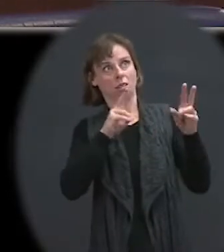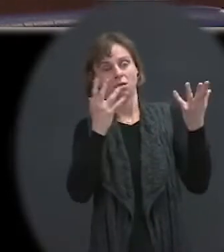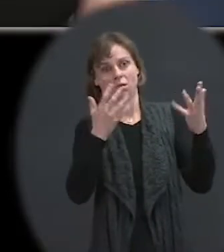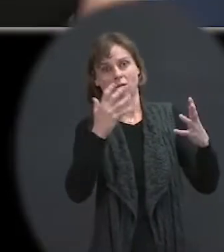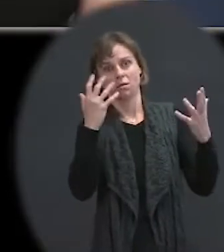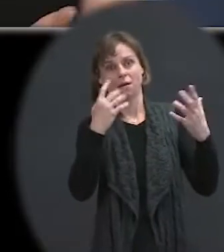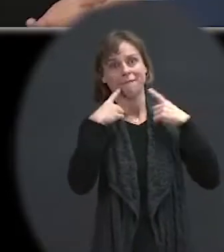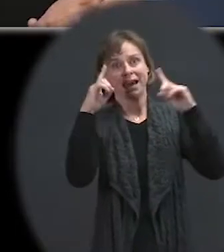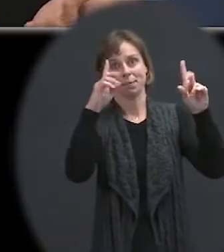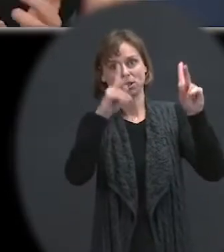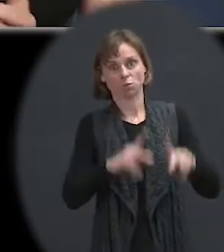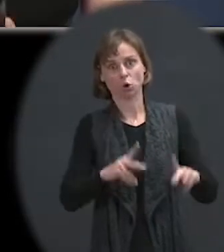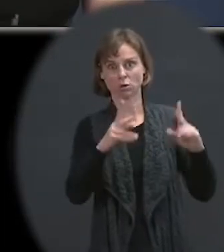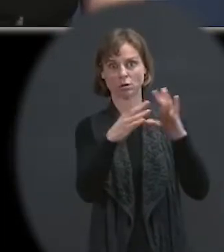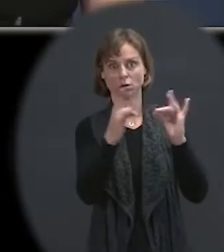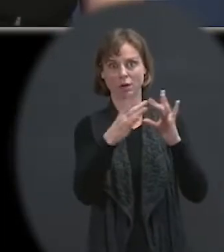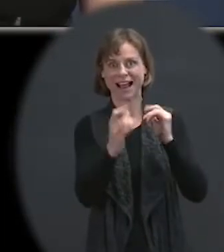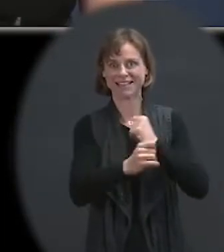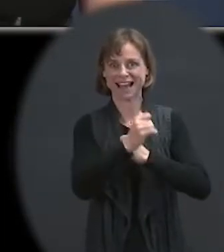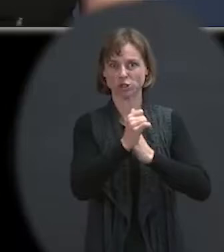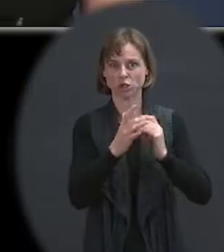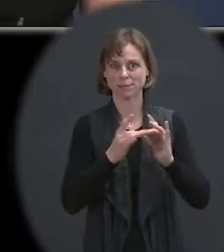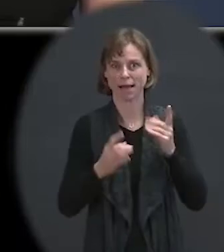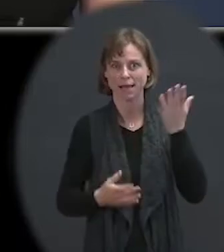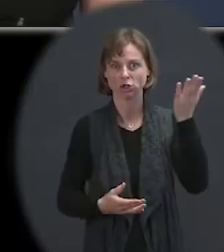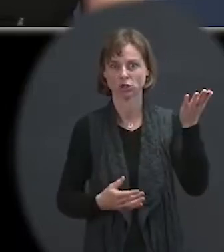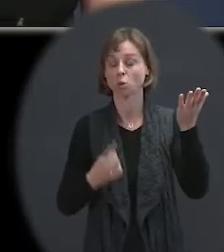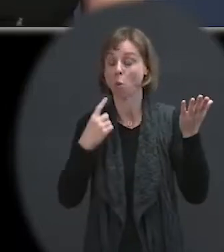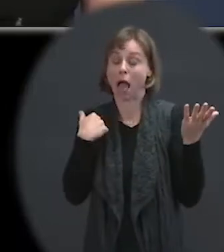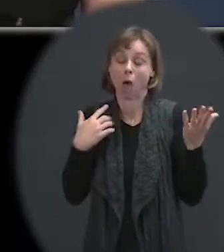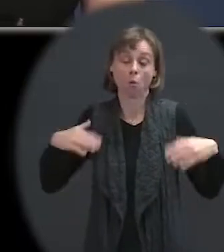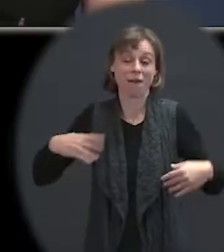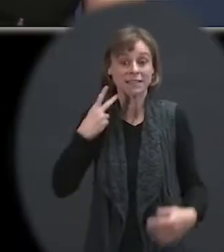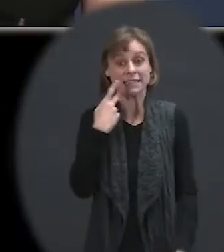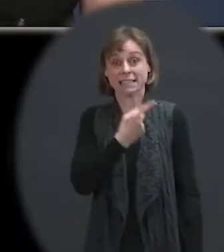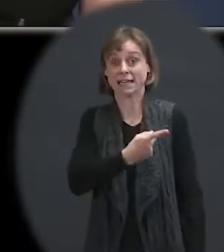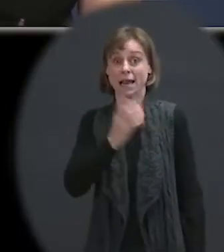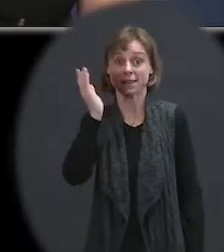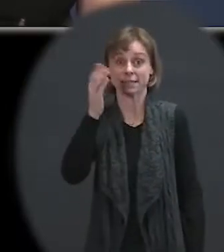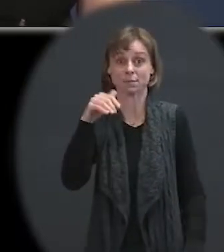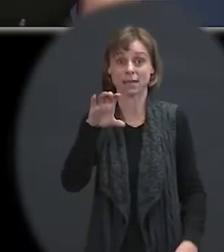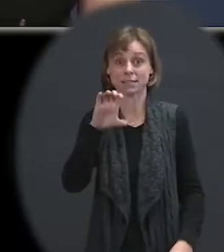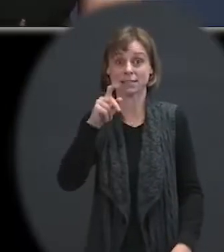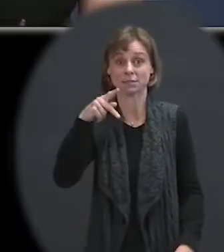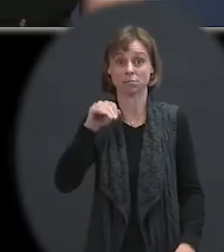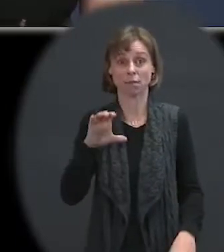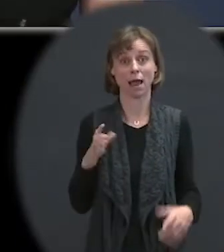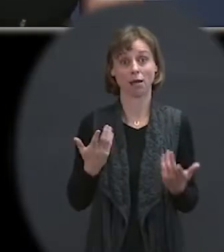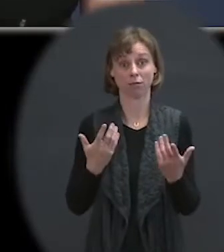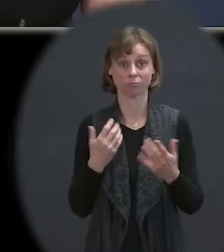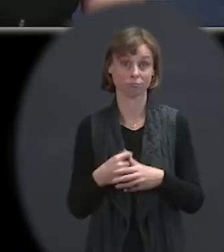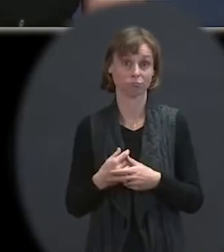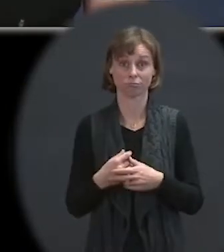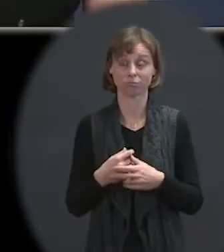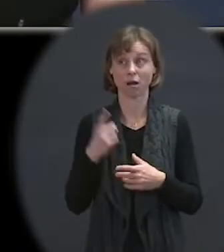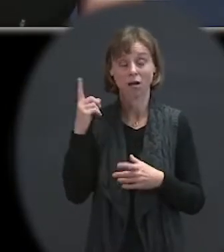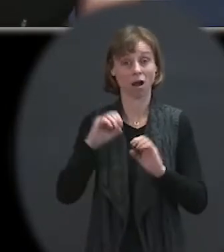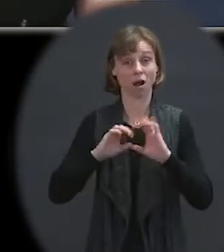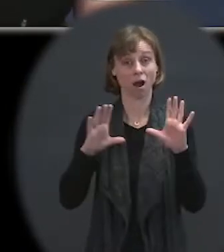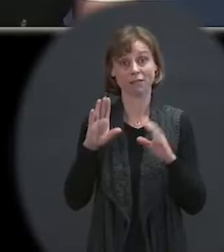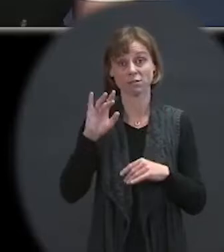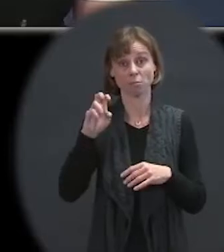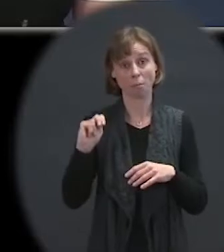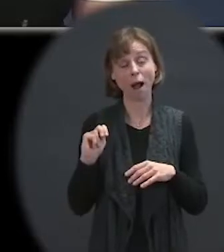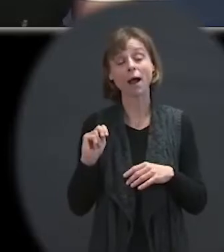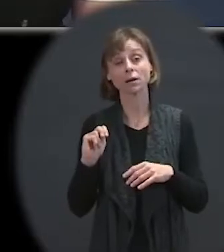message? Well, we haven't even seen the former president speak at Cpac. Obviously, President Biden has spoken to his concerns about the